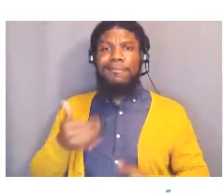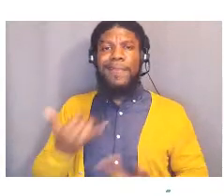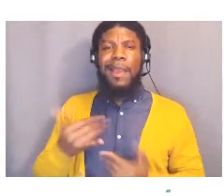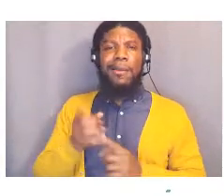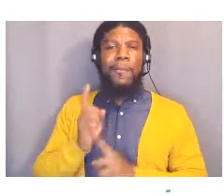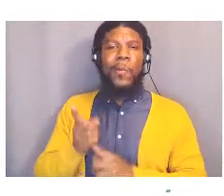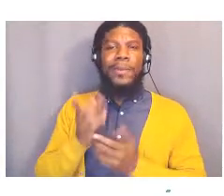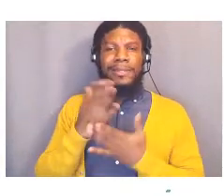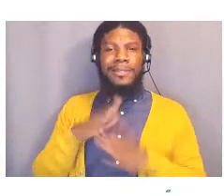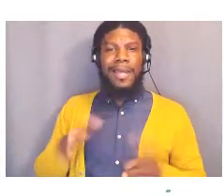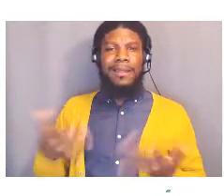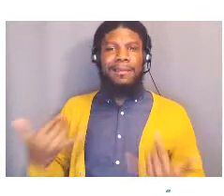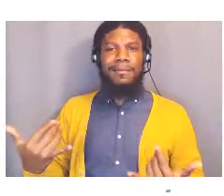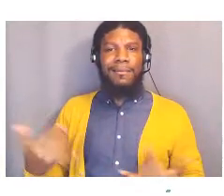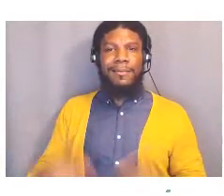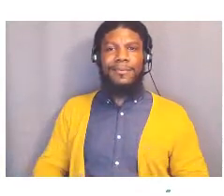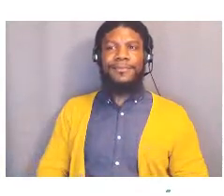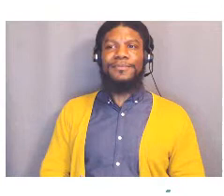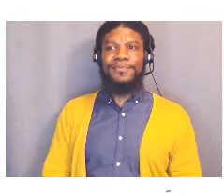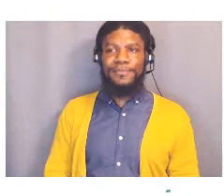please.